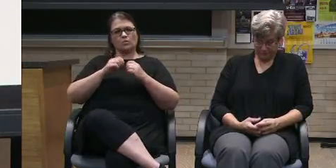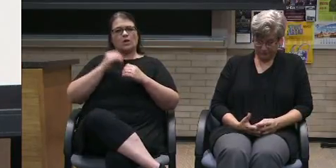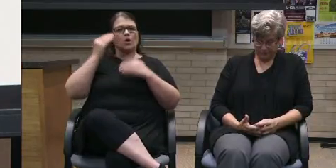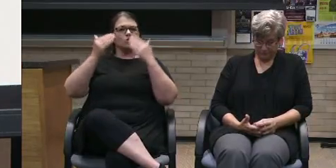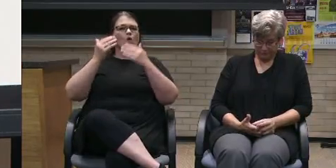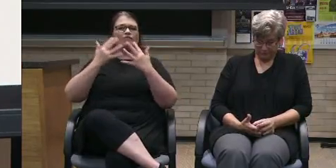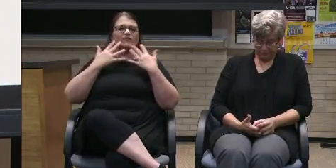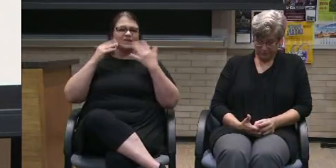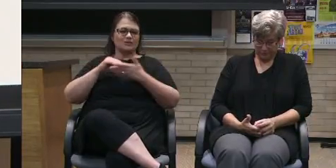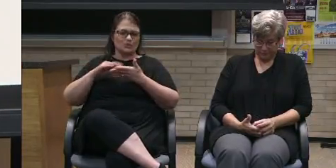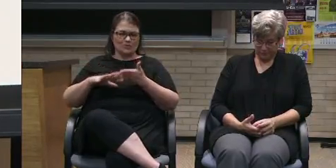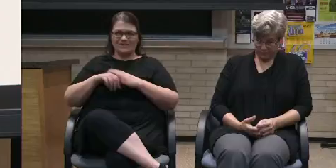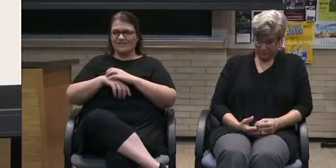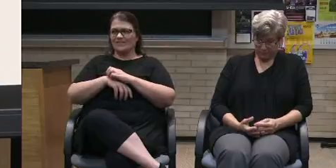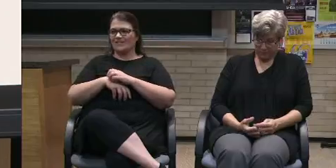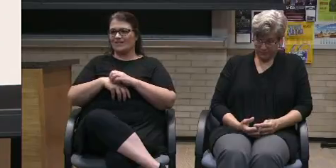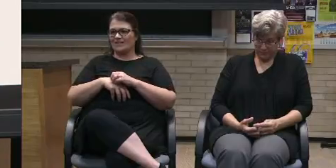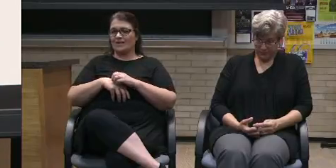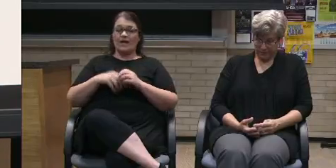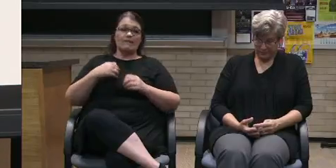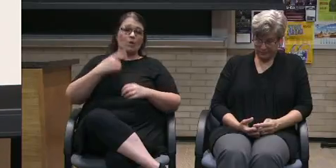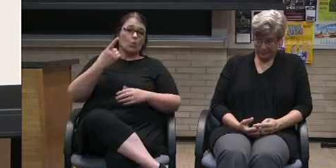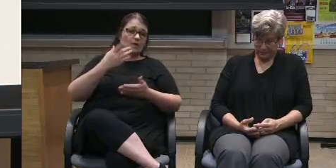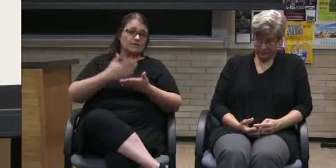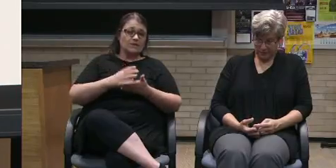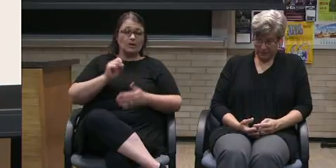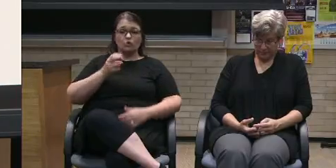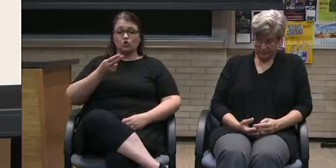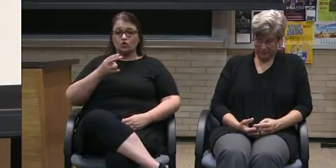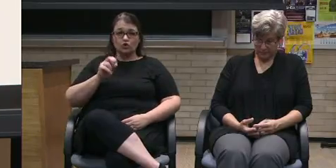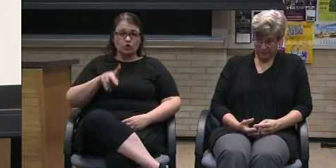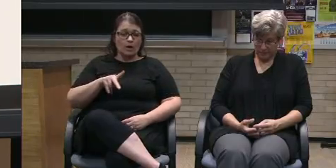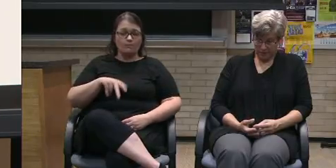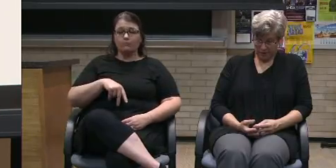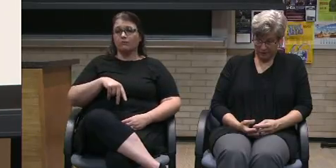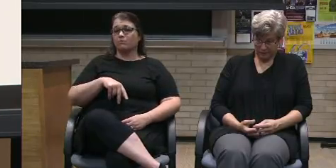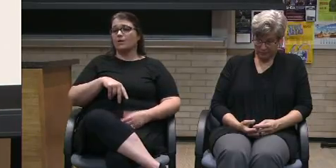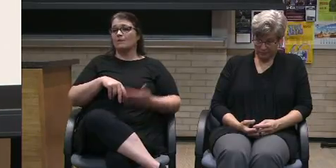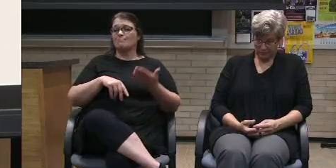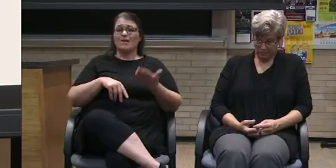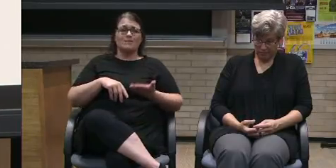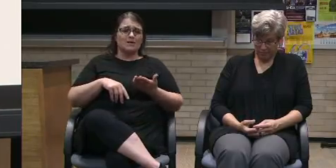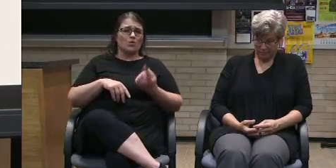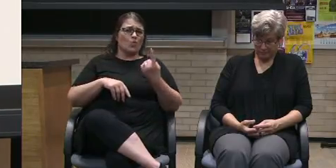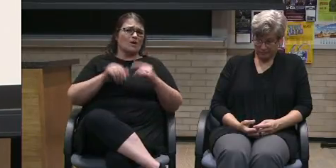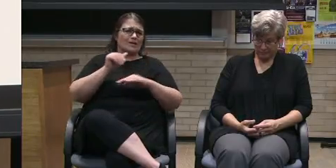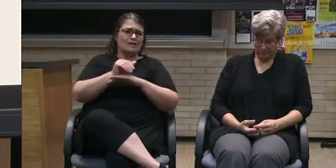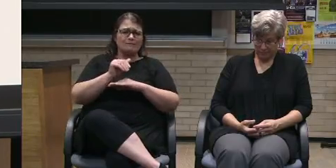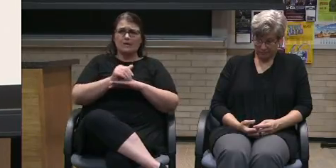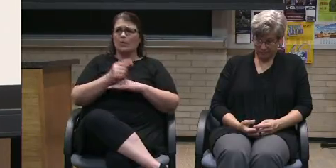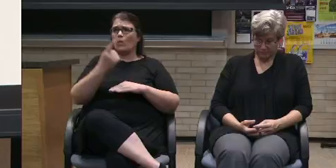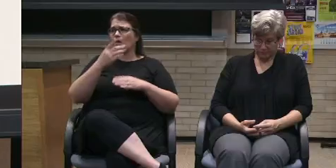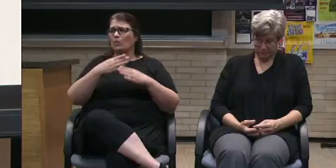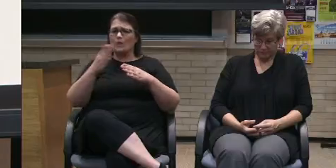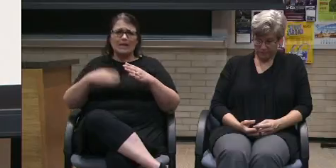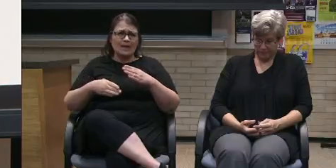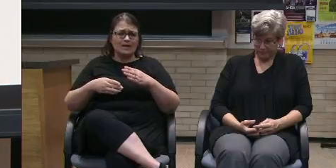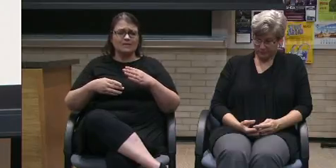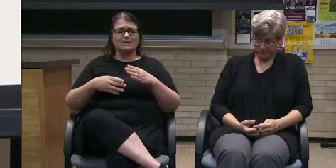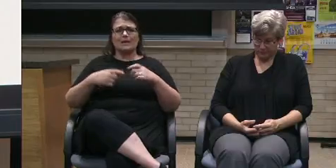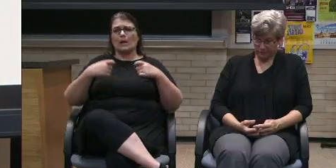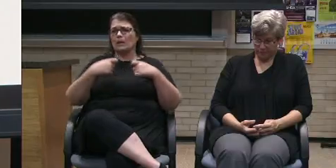practices may be having your one-stop shop open, maybe just one evening or weekend, digital